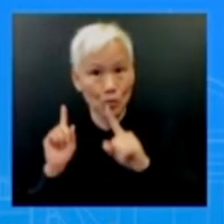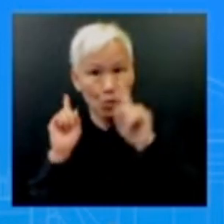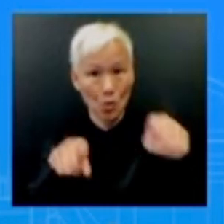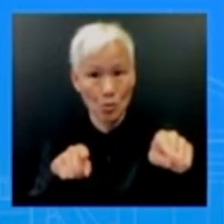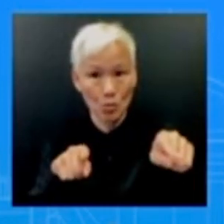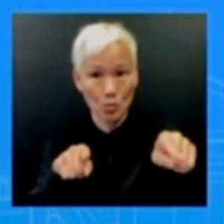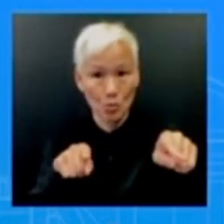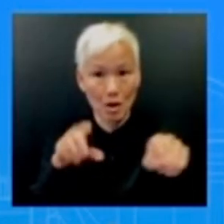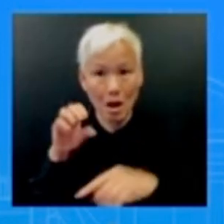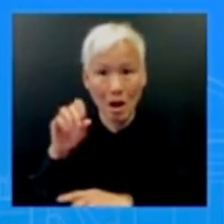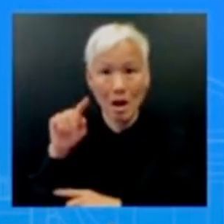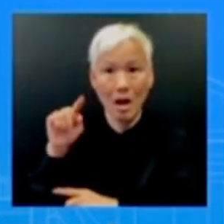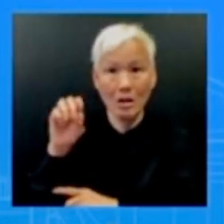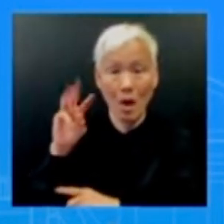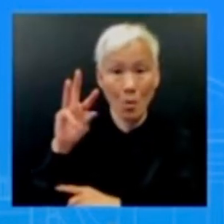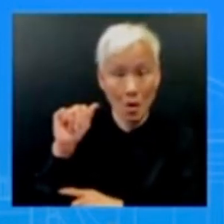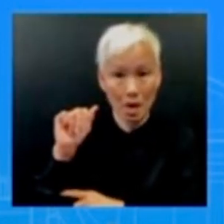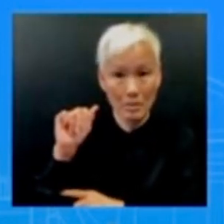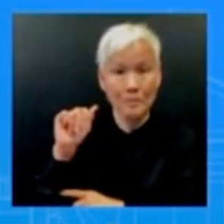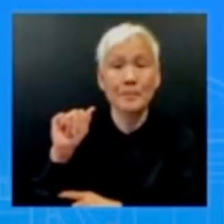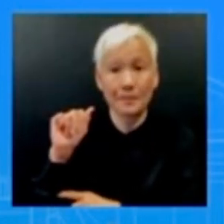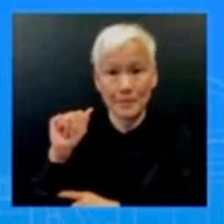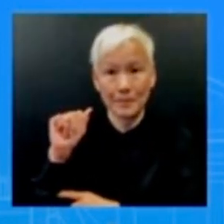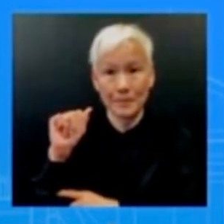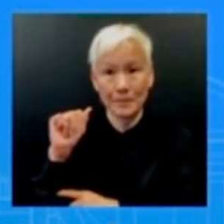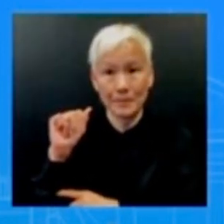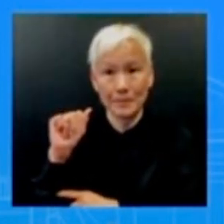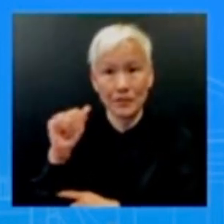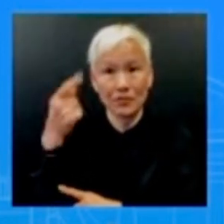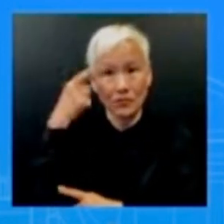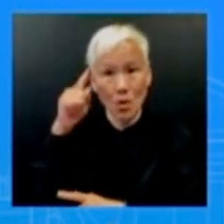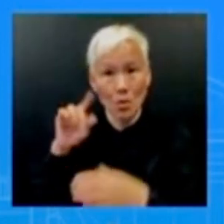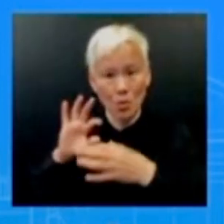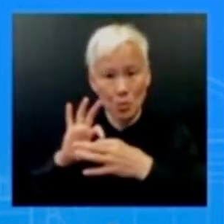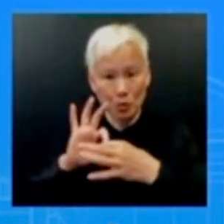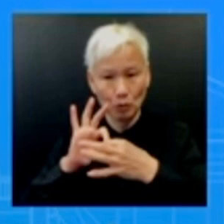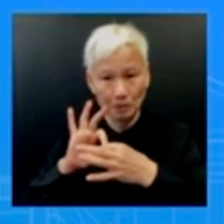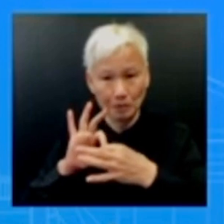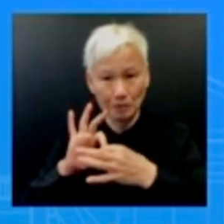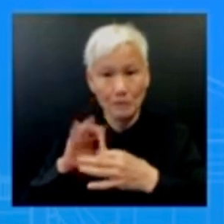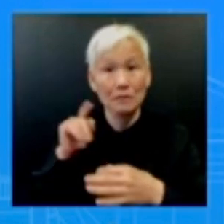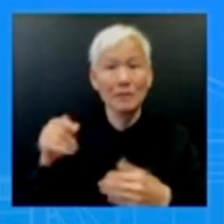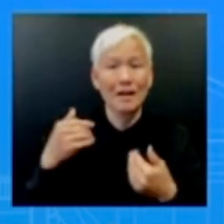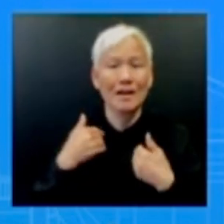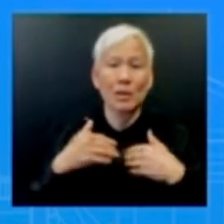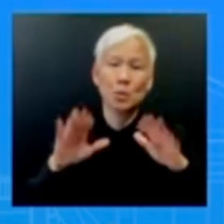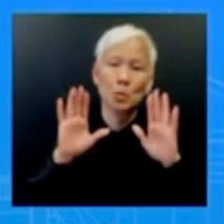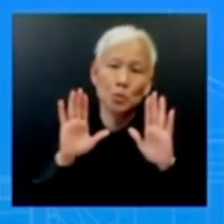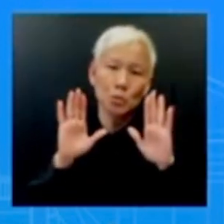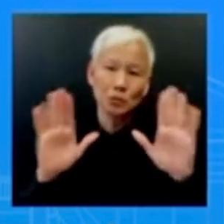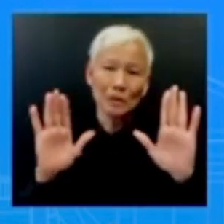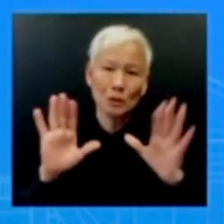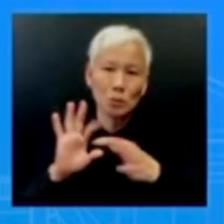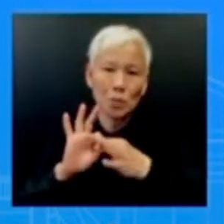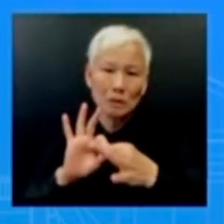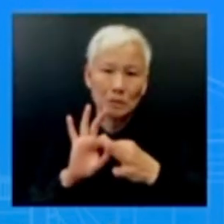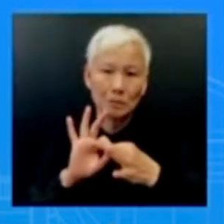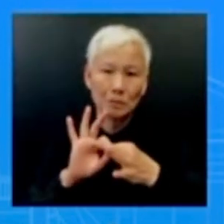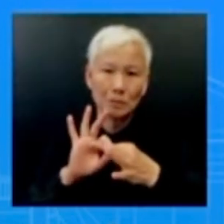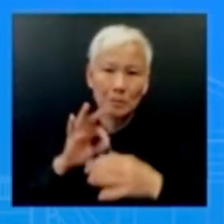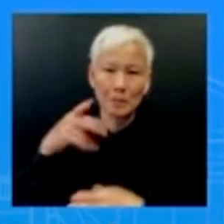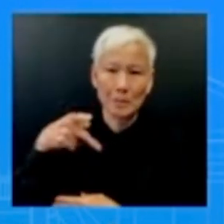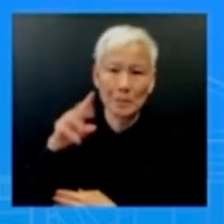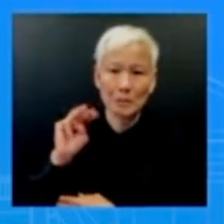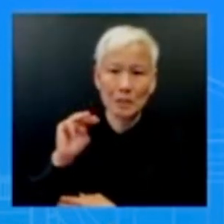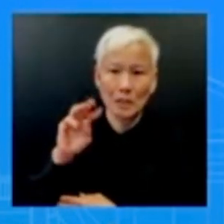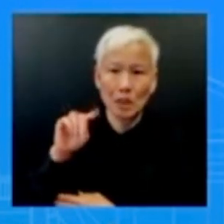than the bilateral relationship. He has a terrific relationship with Prime Minister Trudeau, warm and friendly and productive. There's an